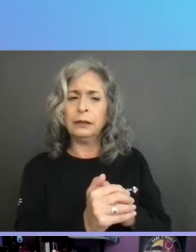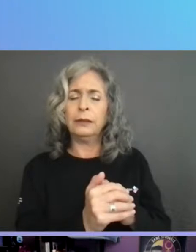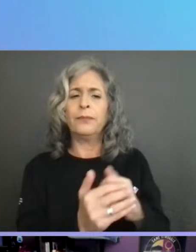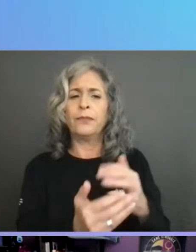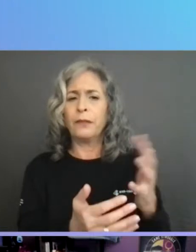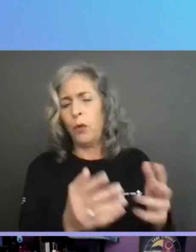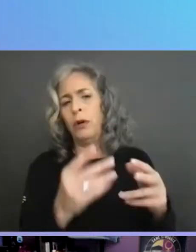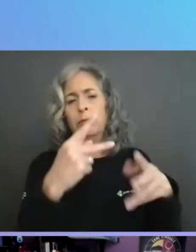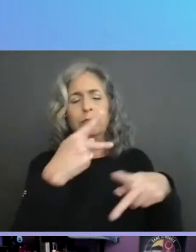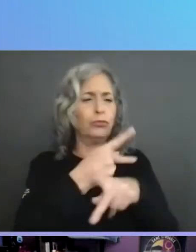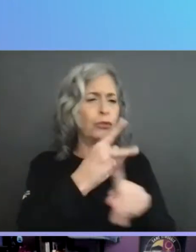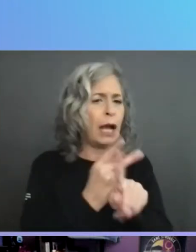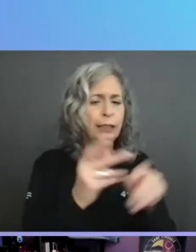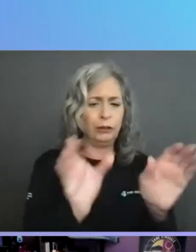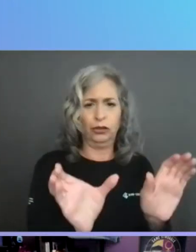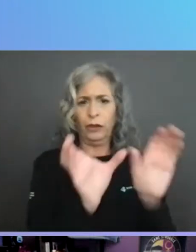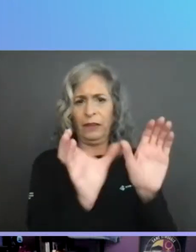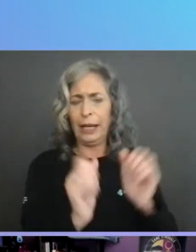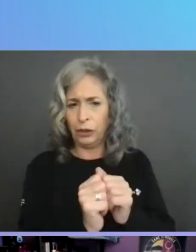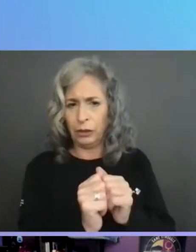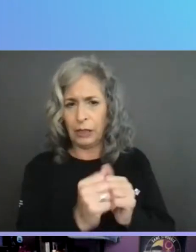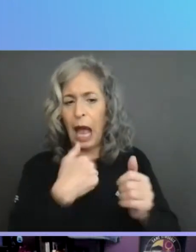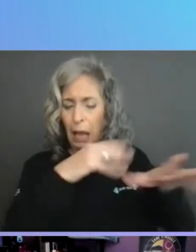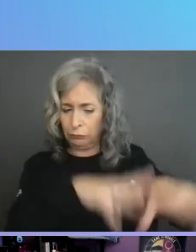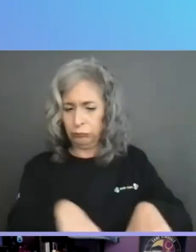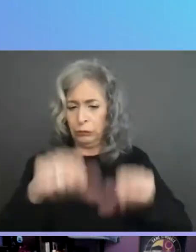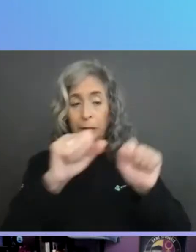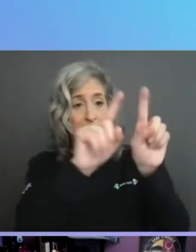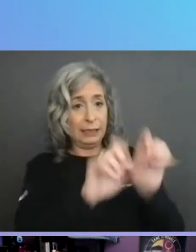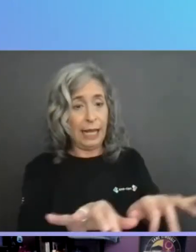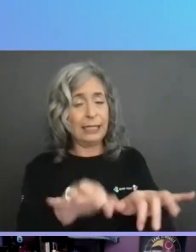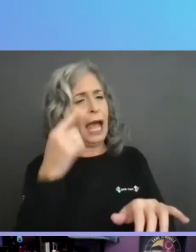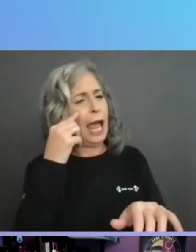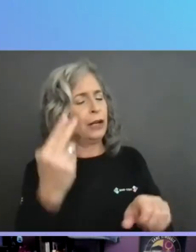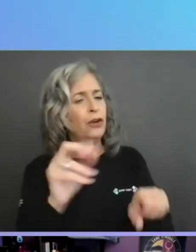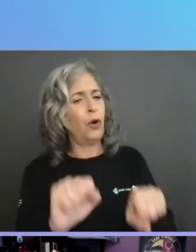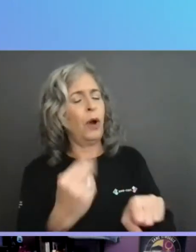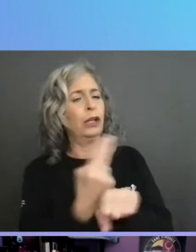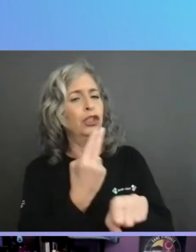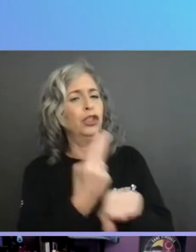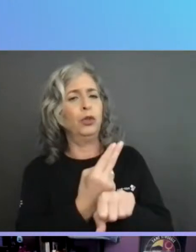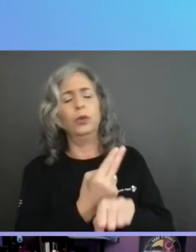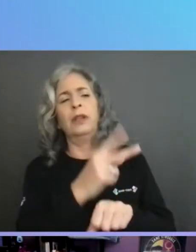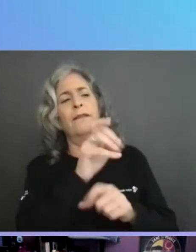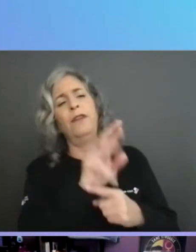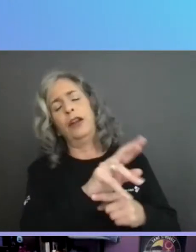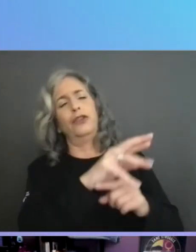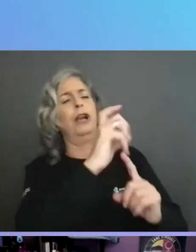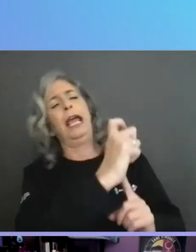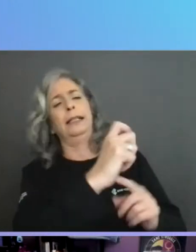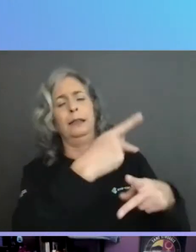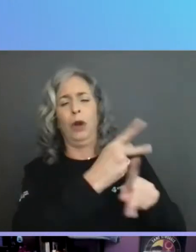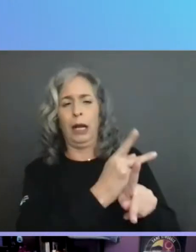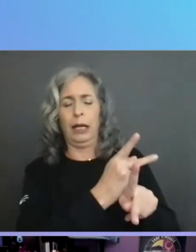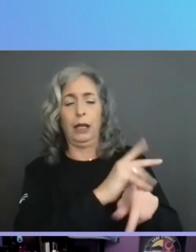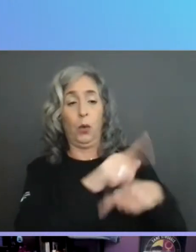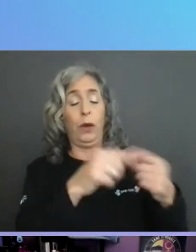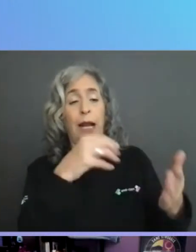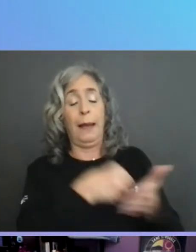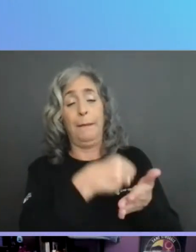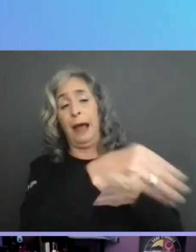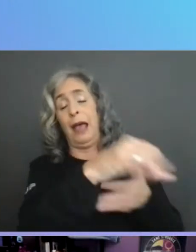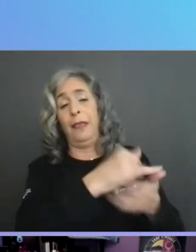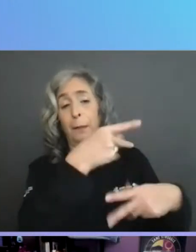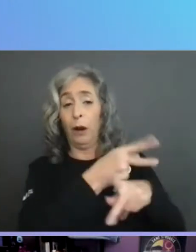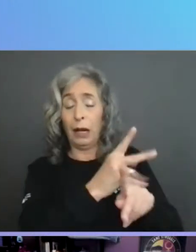product certifications, where I took a test that says I know how to use vendor X's product so that when my company buys vendor X's product,